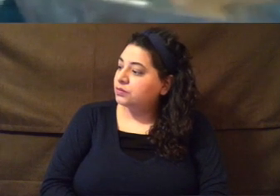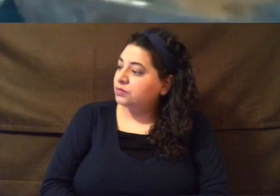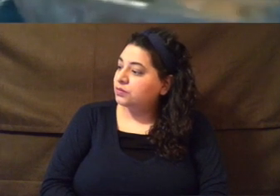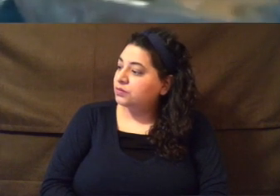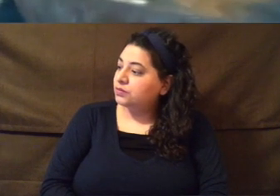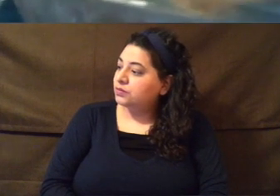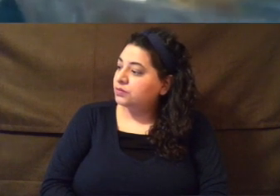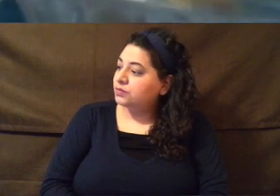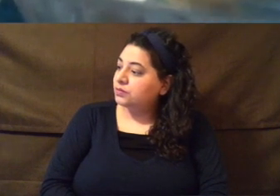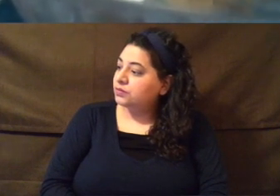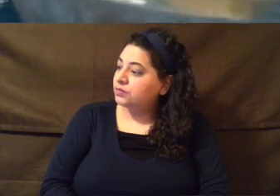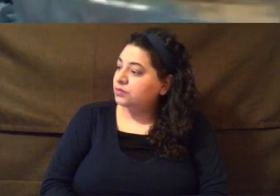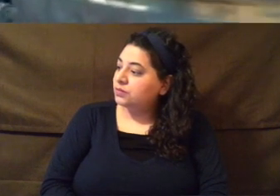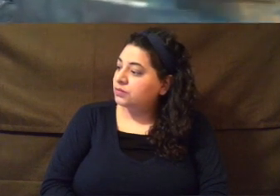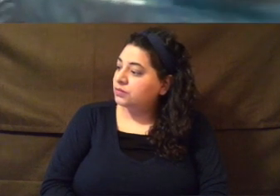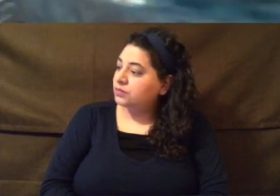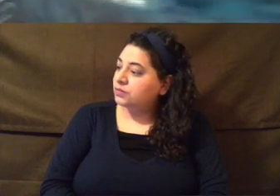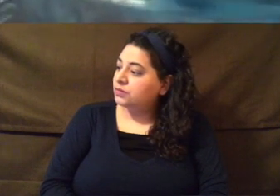Okay.